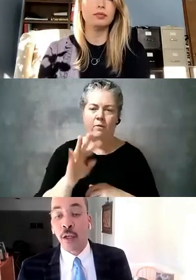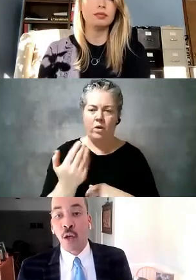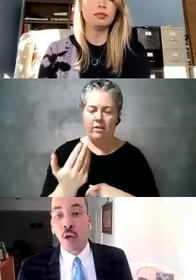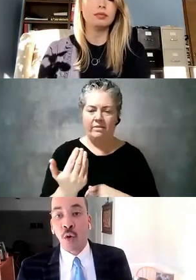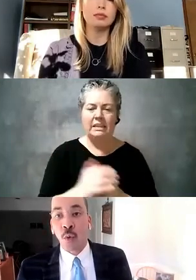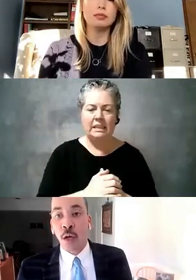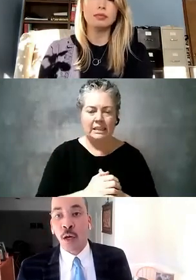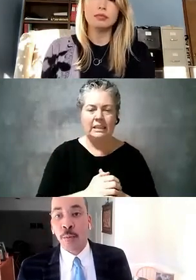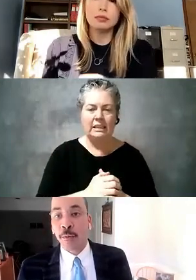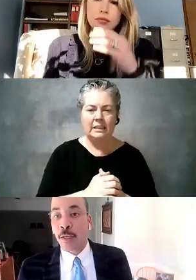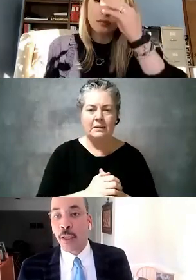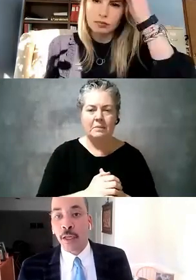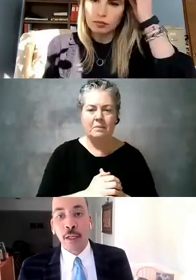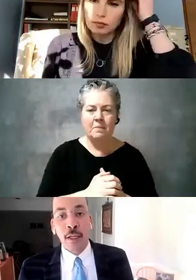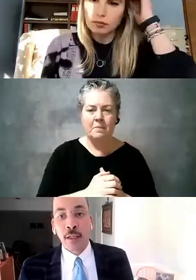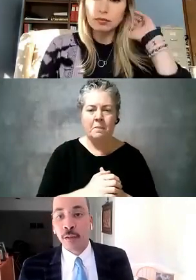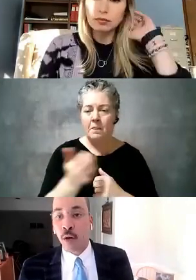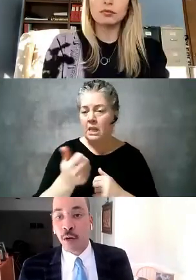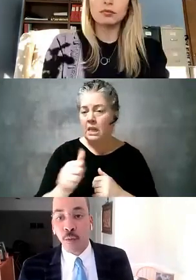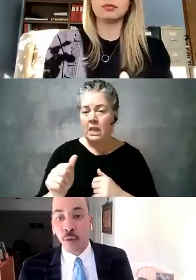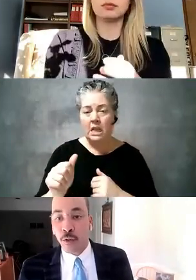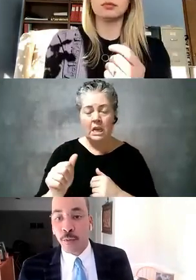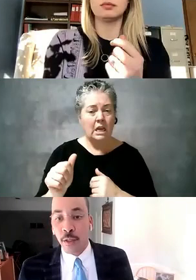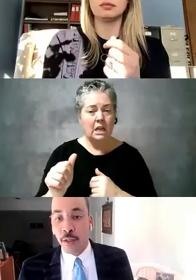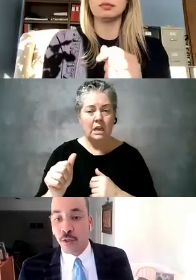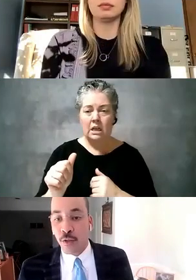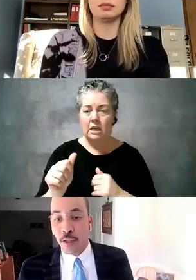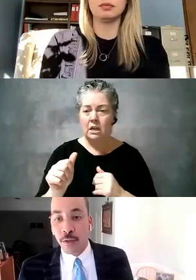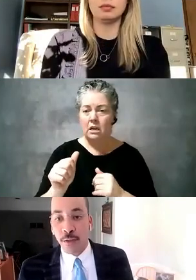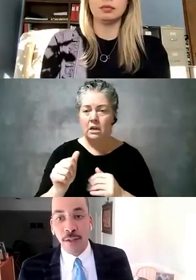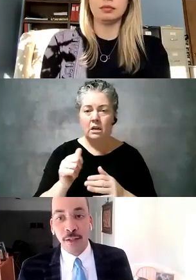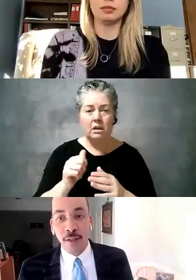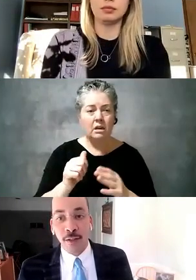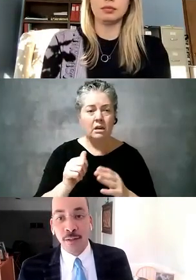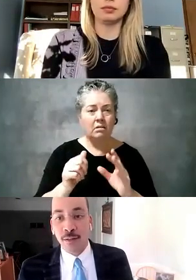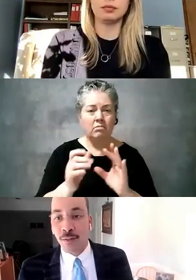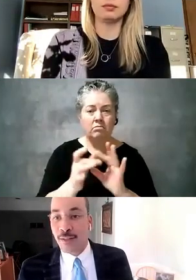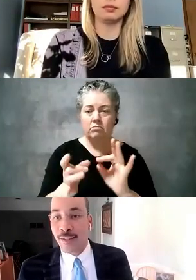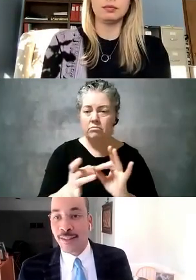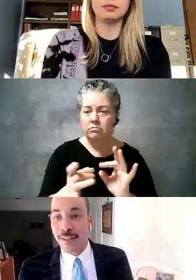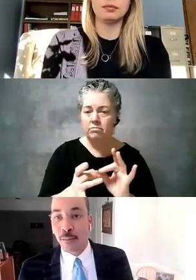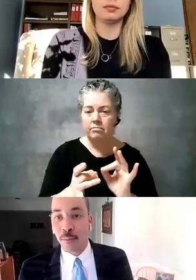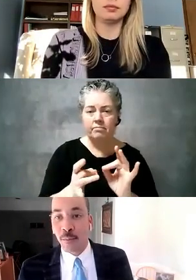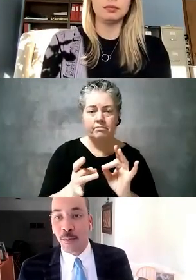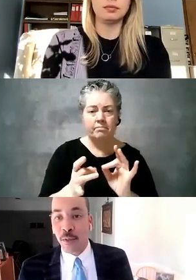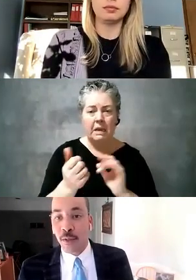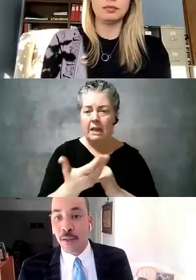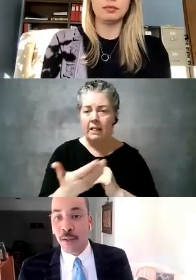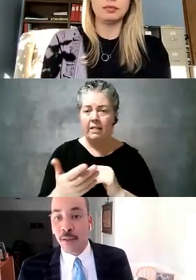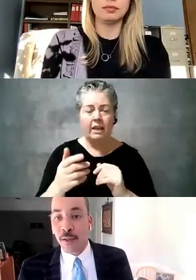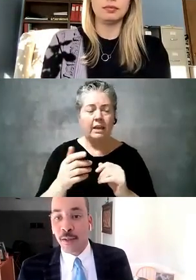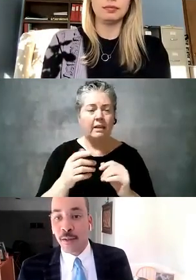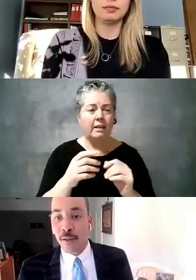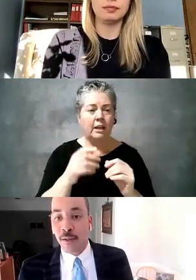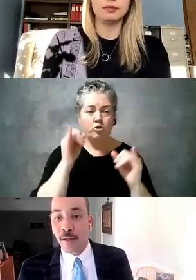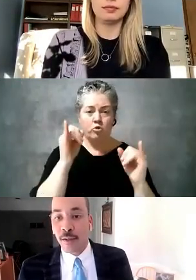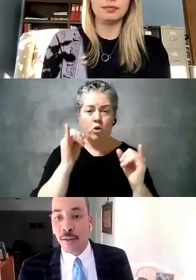And any parting words from any of the instructors? Anything else want to say?